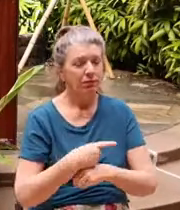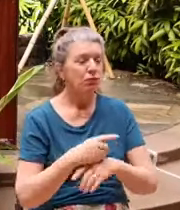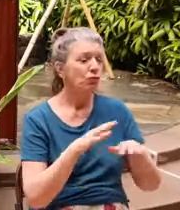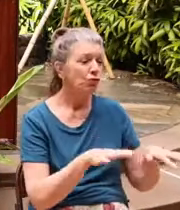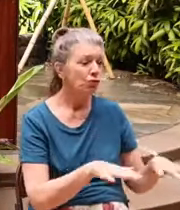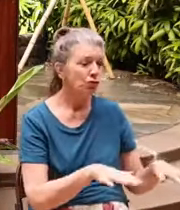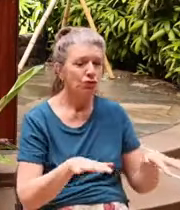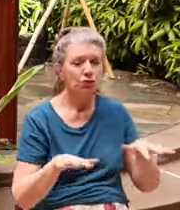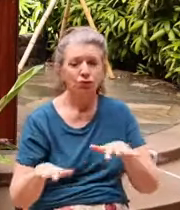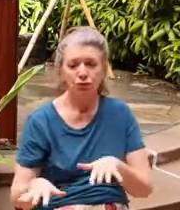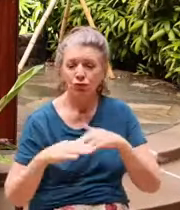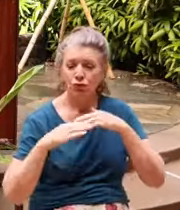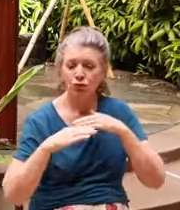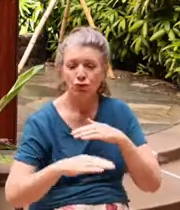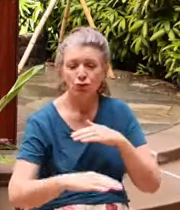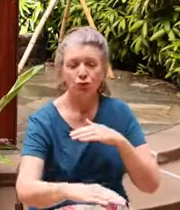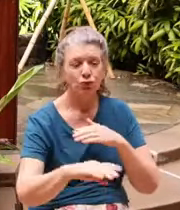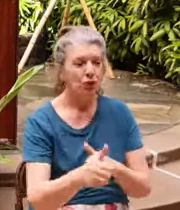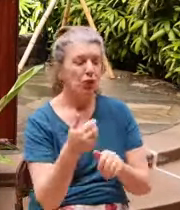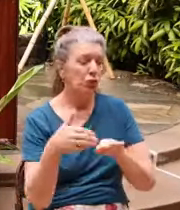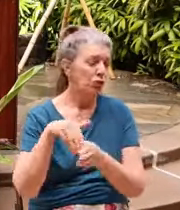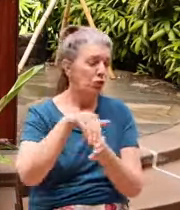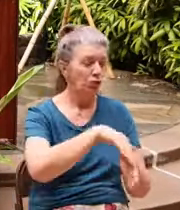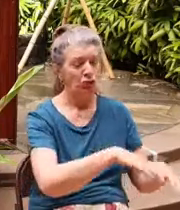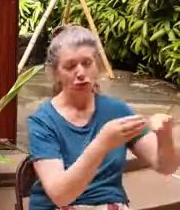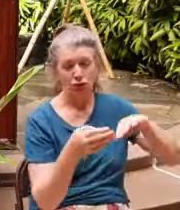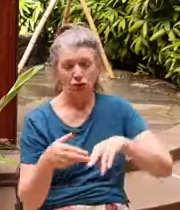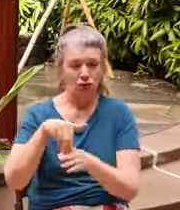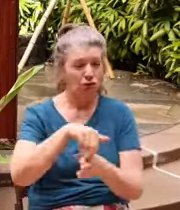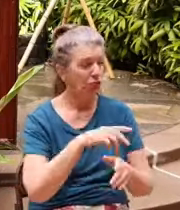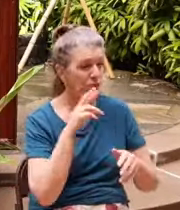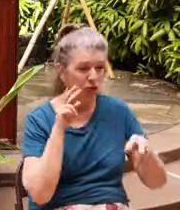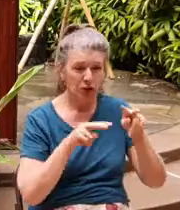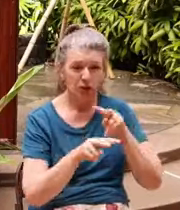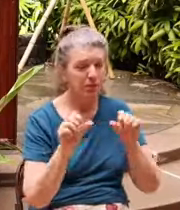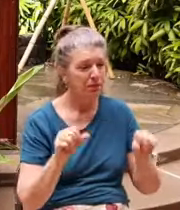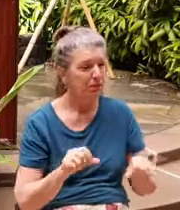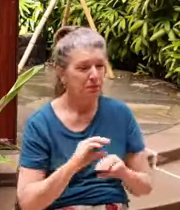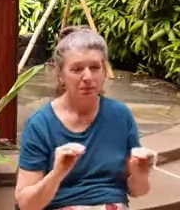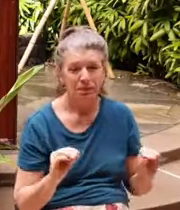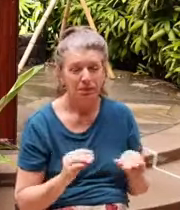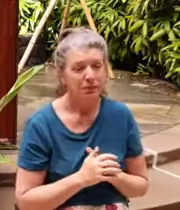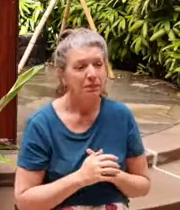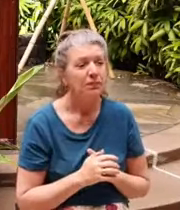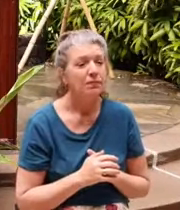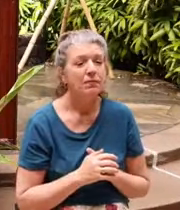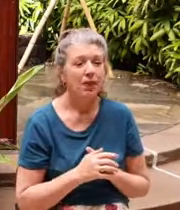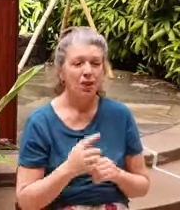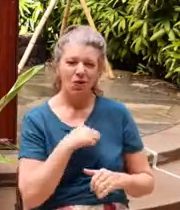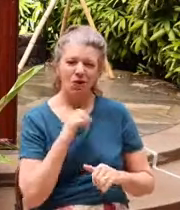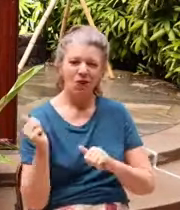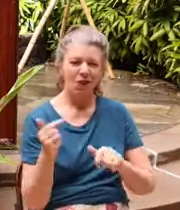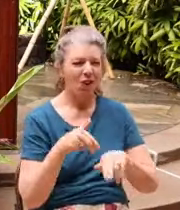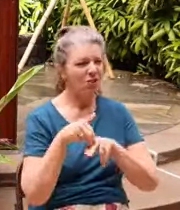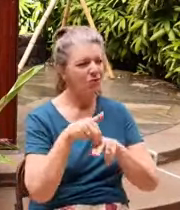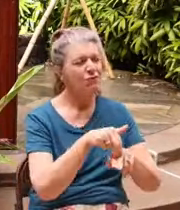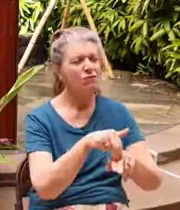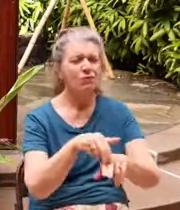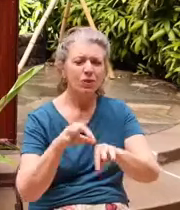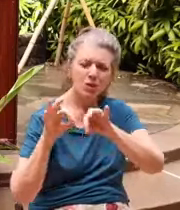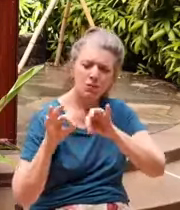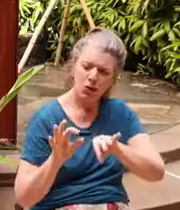and serene, and others are rough and unpredictable. And as much as we'd all love to surf that legendary